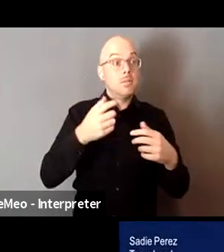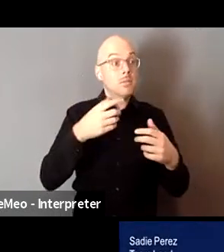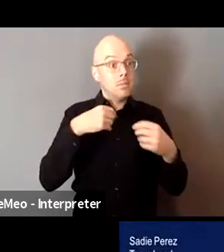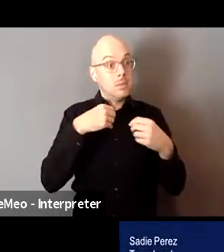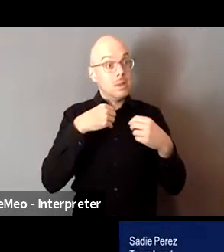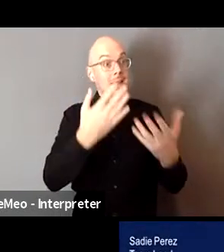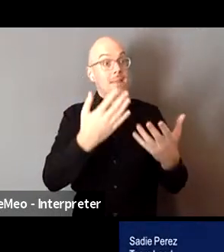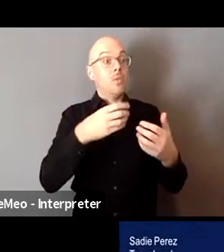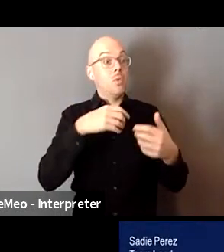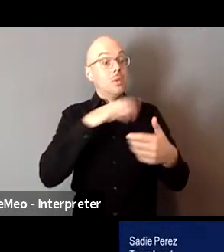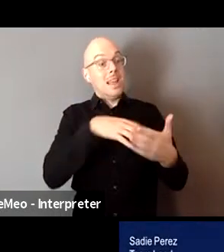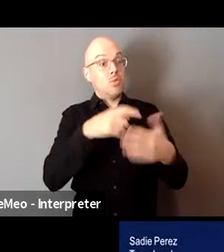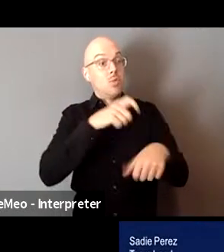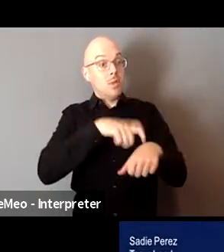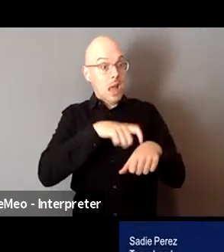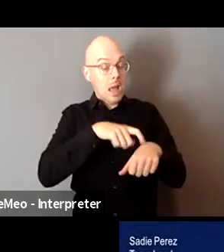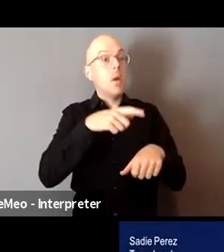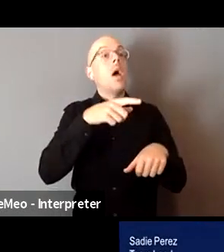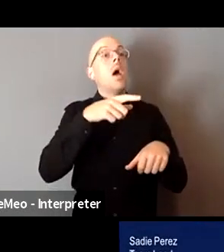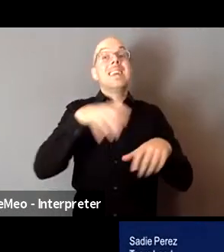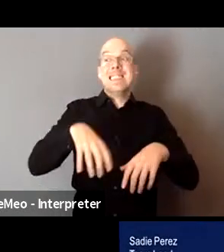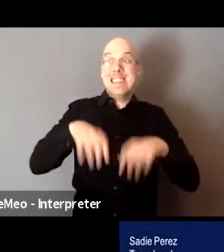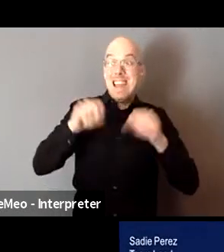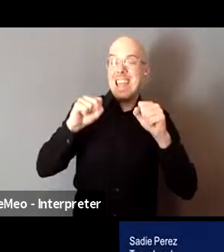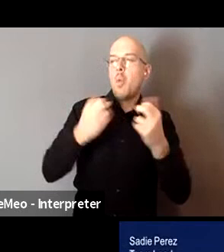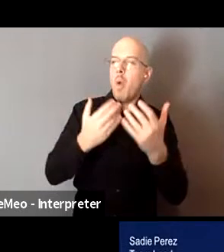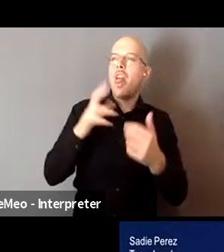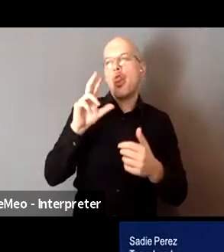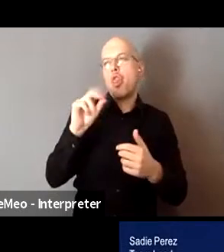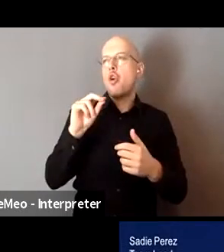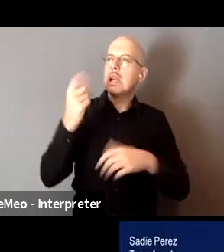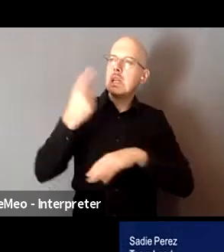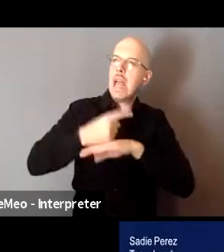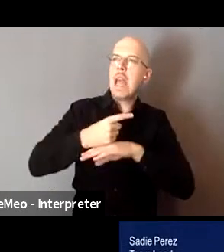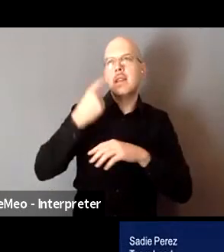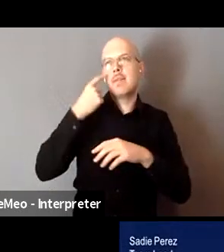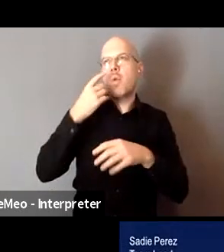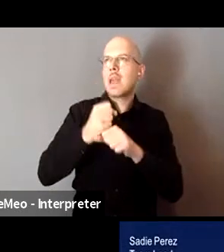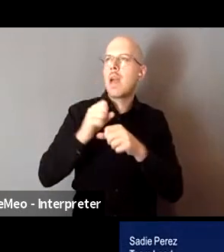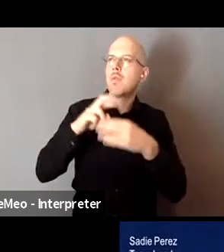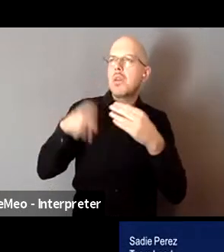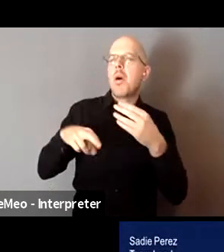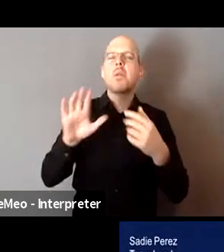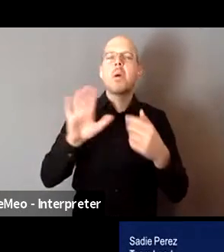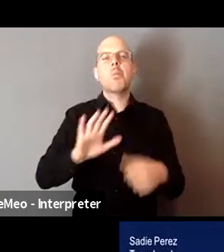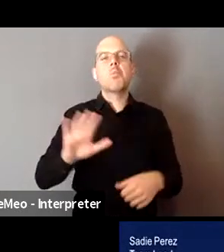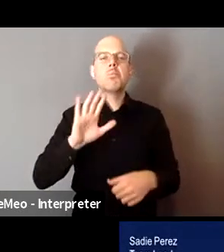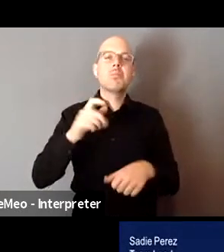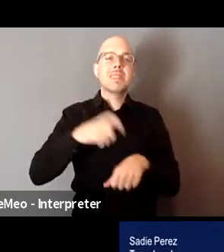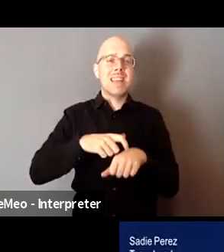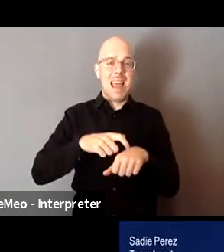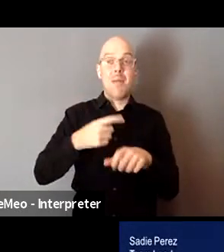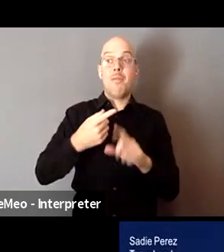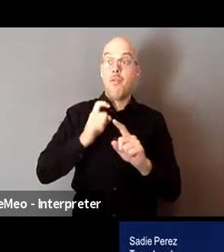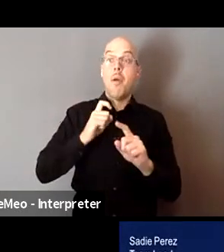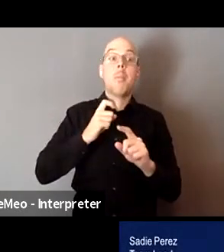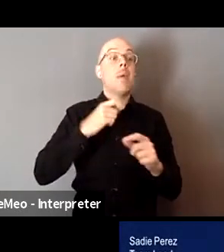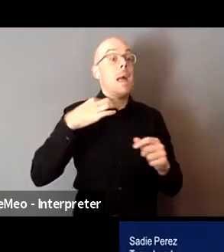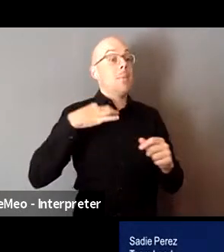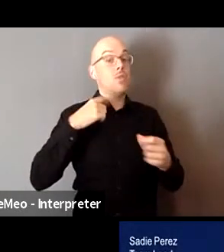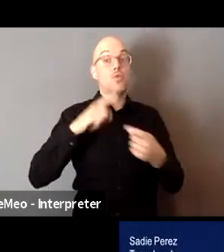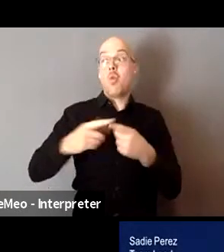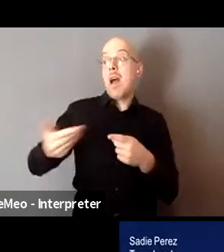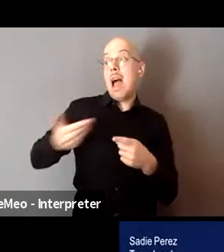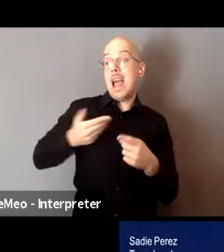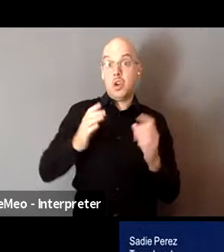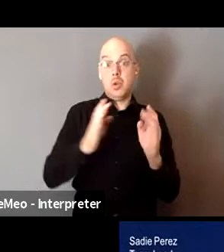results. So probably 4 to 5 months on the average through beginning to where we're going to actually put you on.